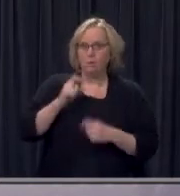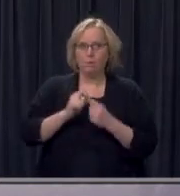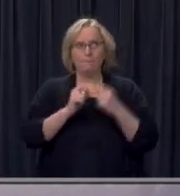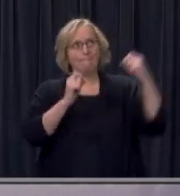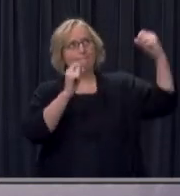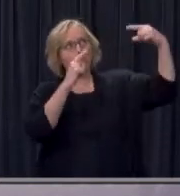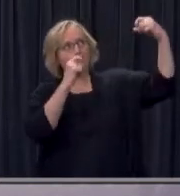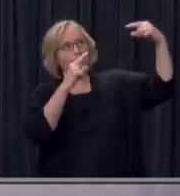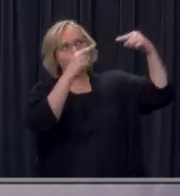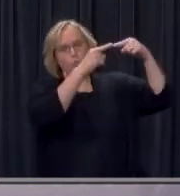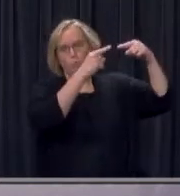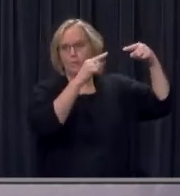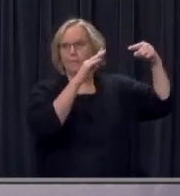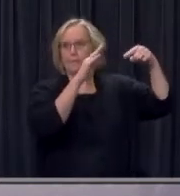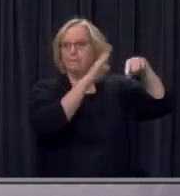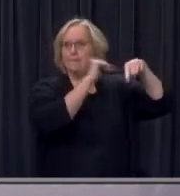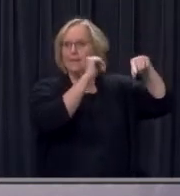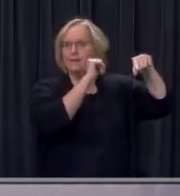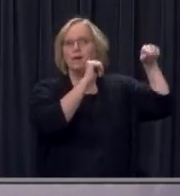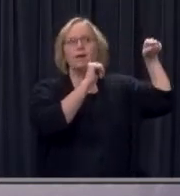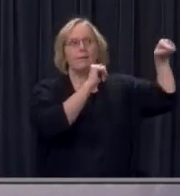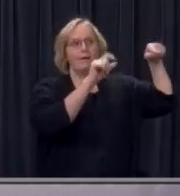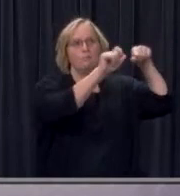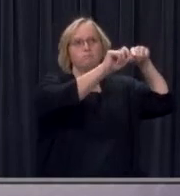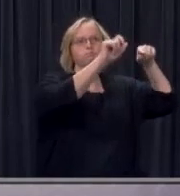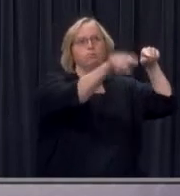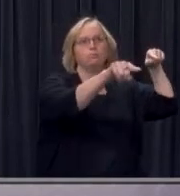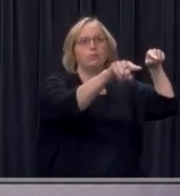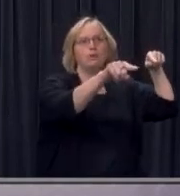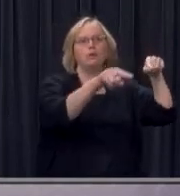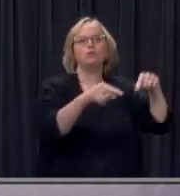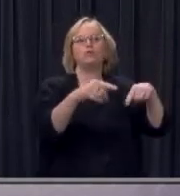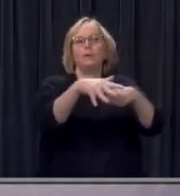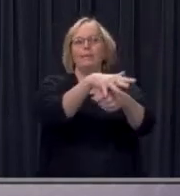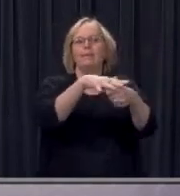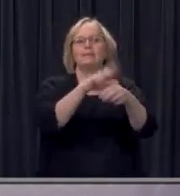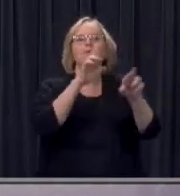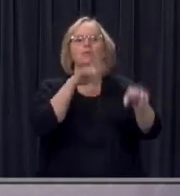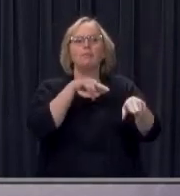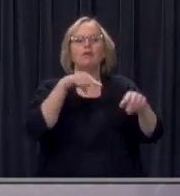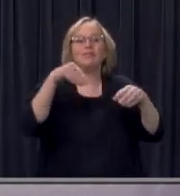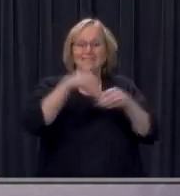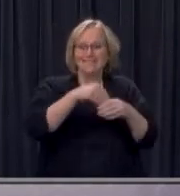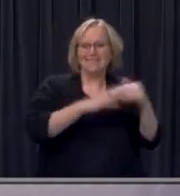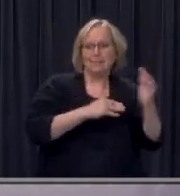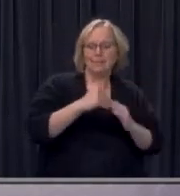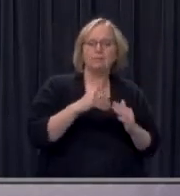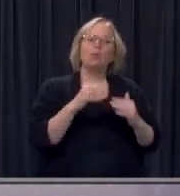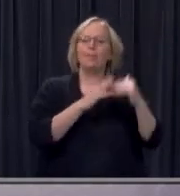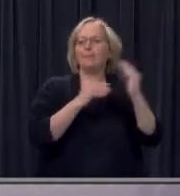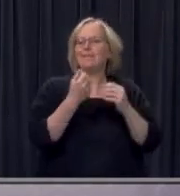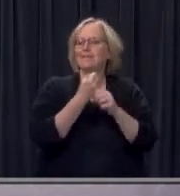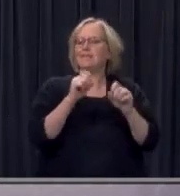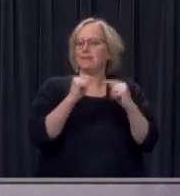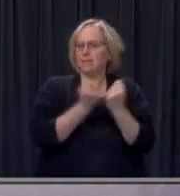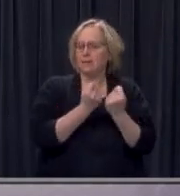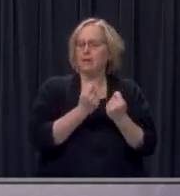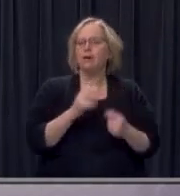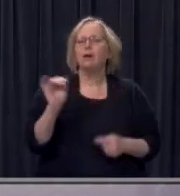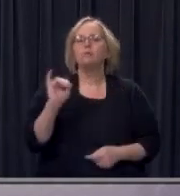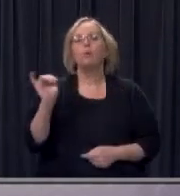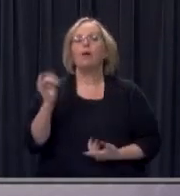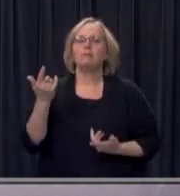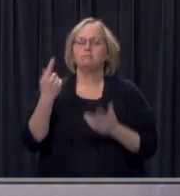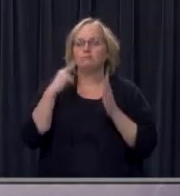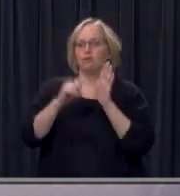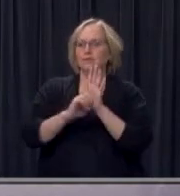Which then sends that signal to the site responders at that building, so that building safety team. So for example, at a high school, it's